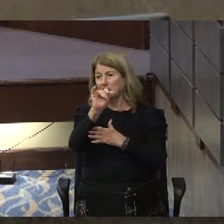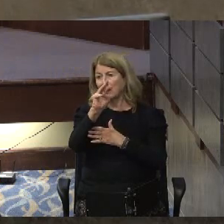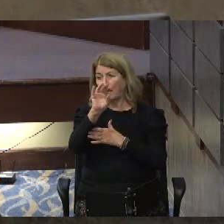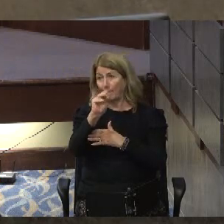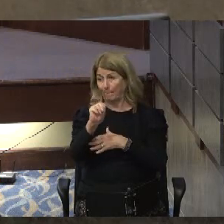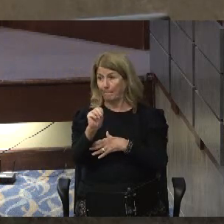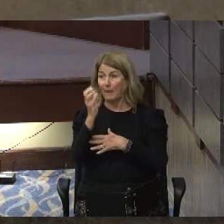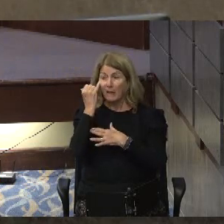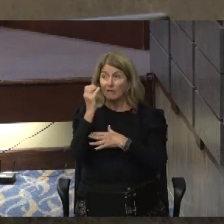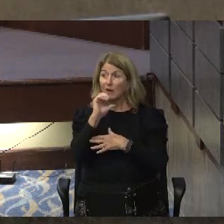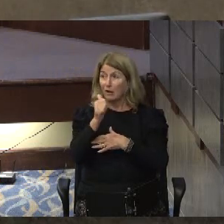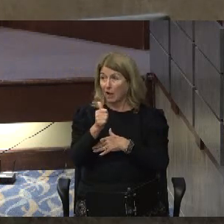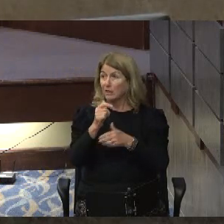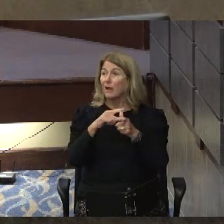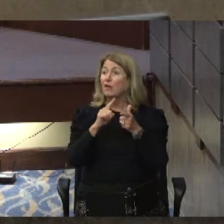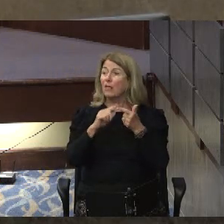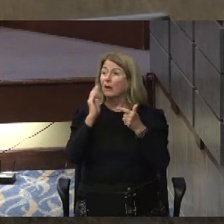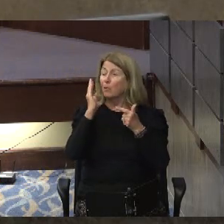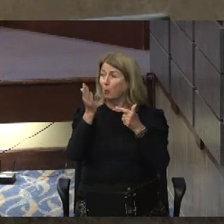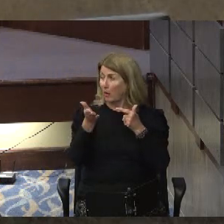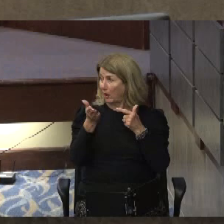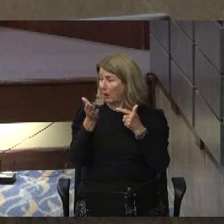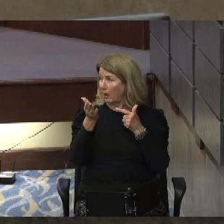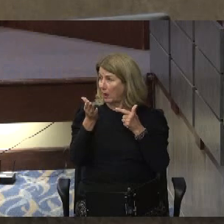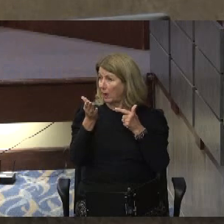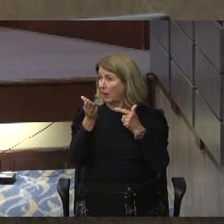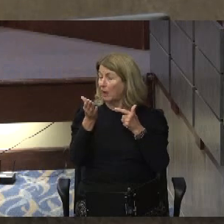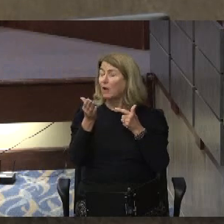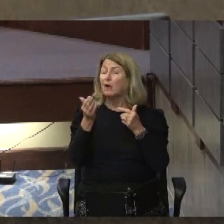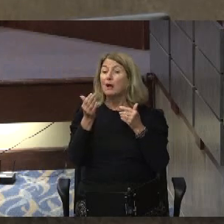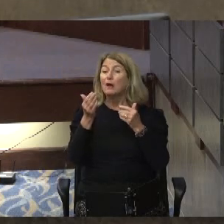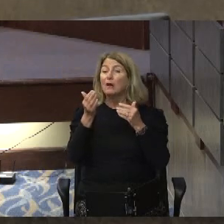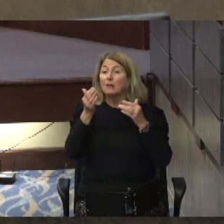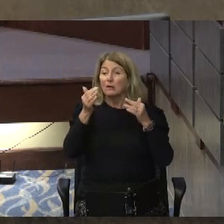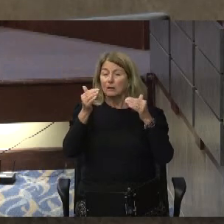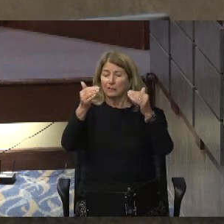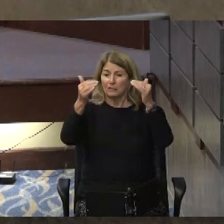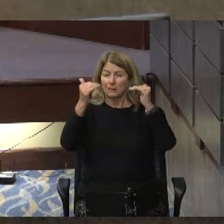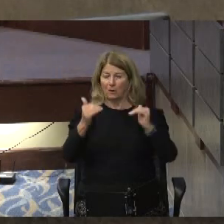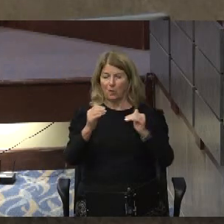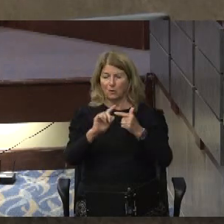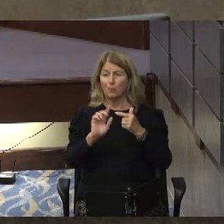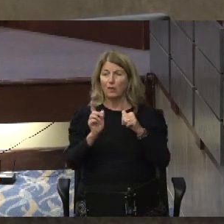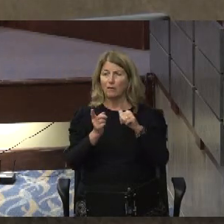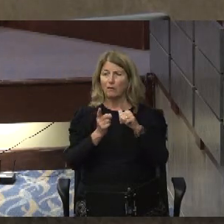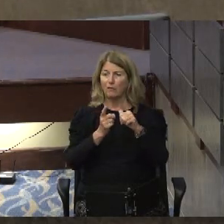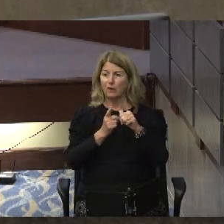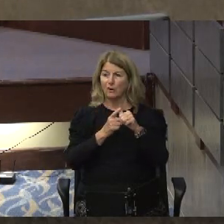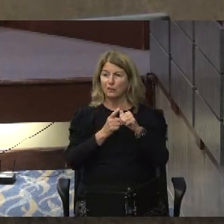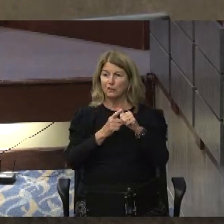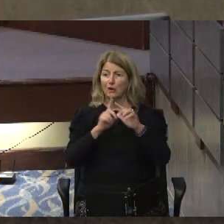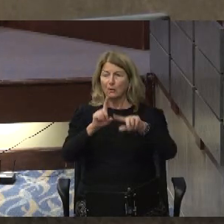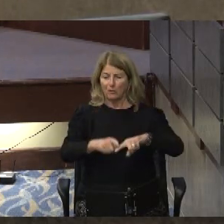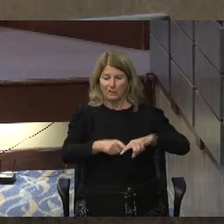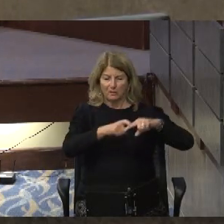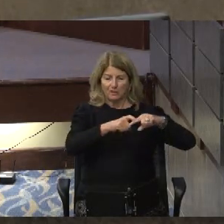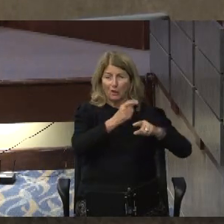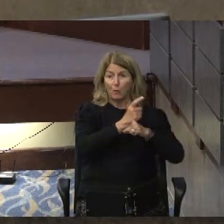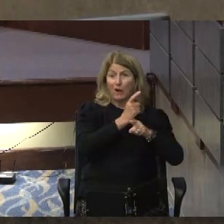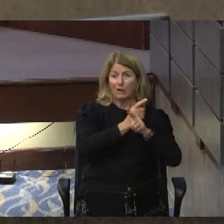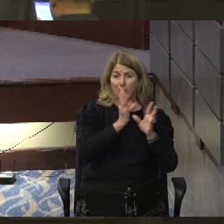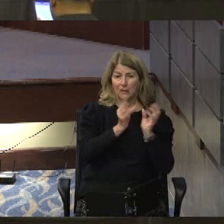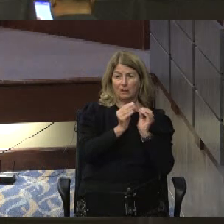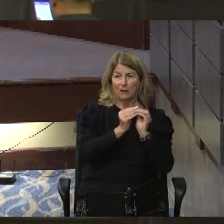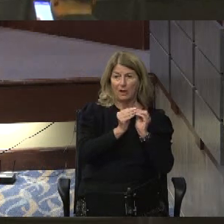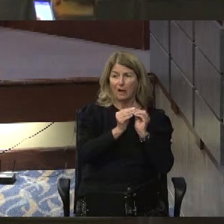If not, then we will move to the first, we will recess the regular session and convene to